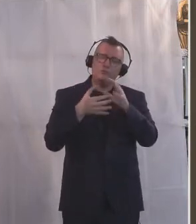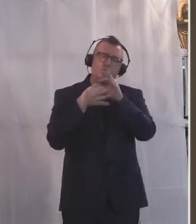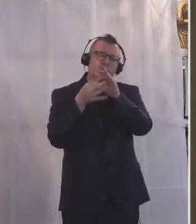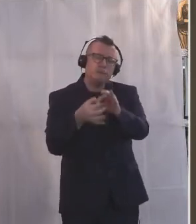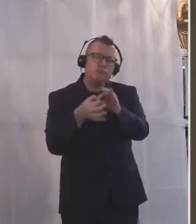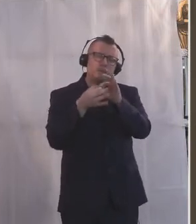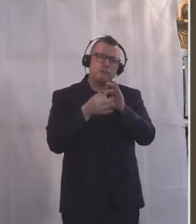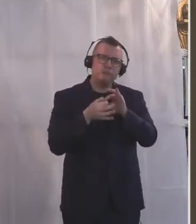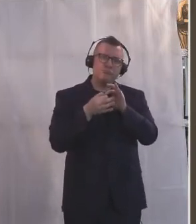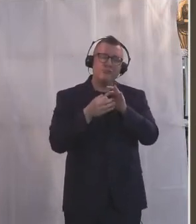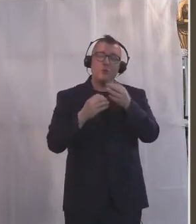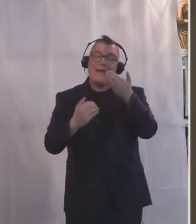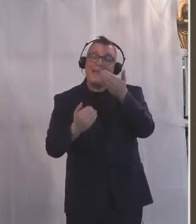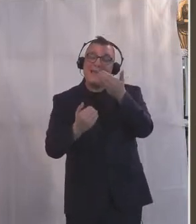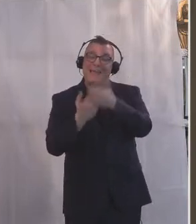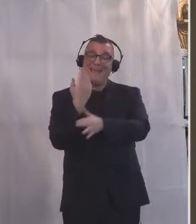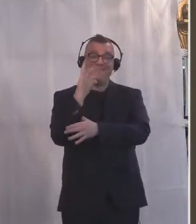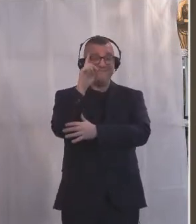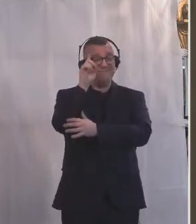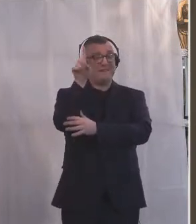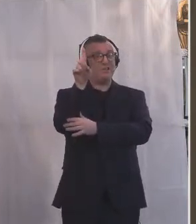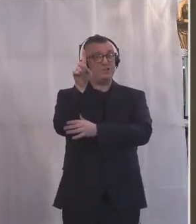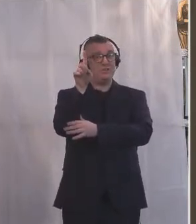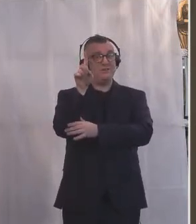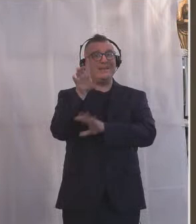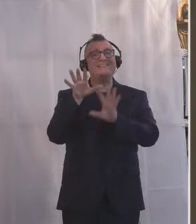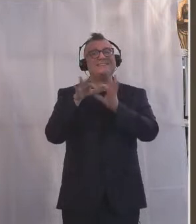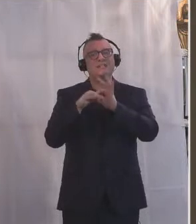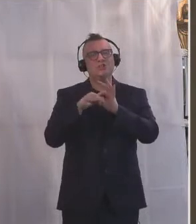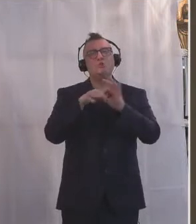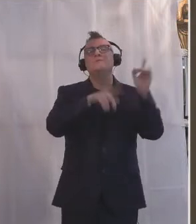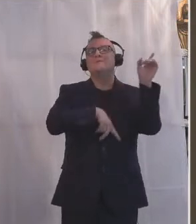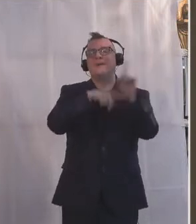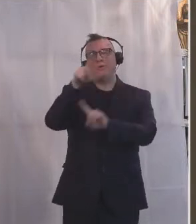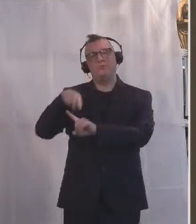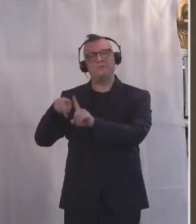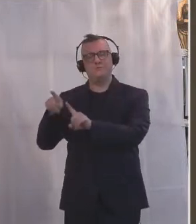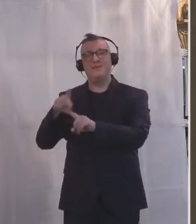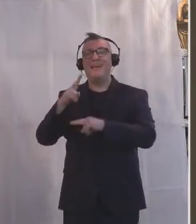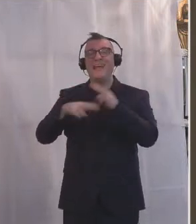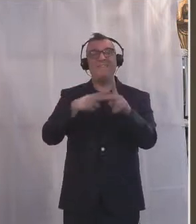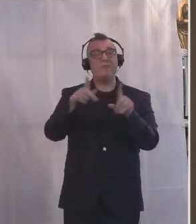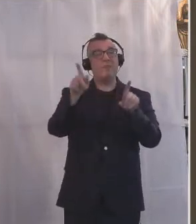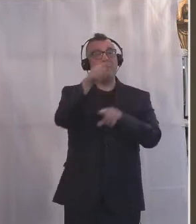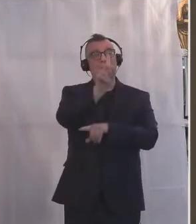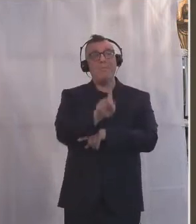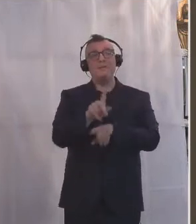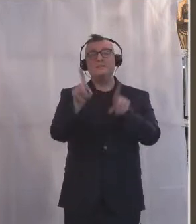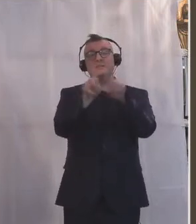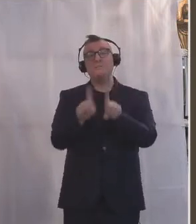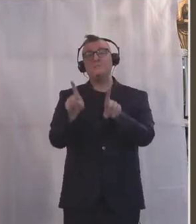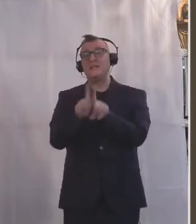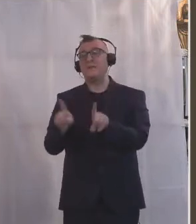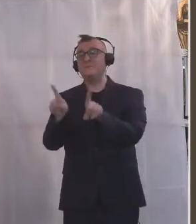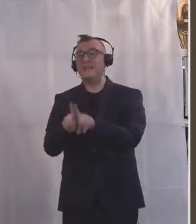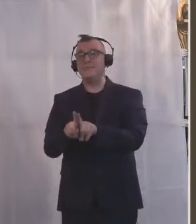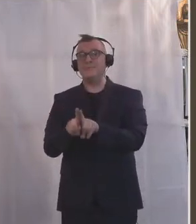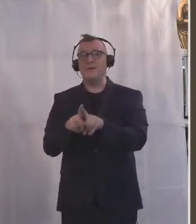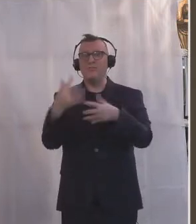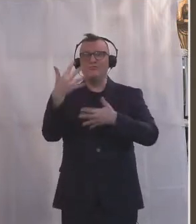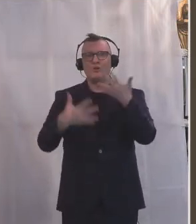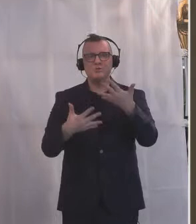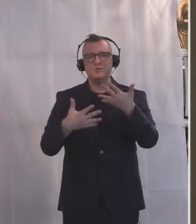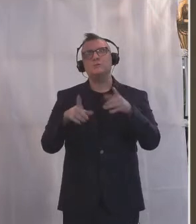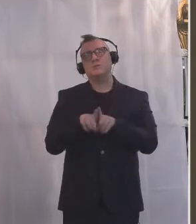is about diversity. If you only have the same kinds of people, you'll only get the same results. And therefore, by definition, it's not